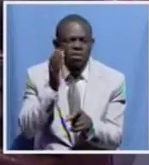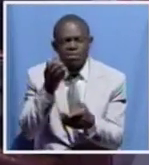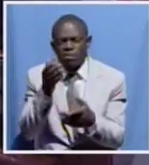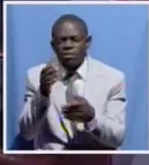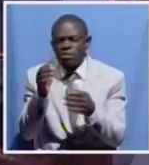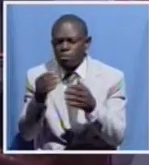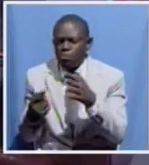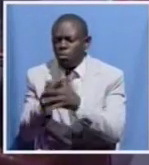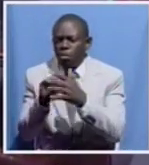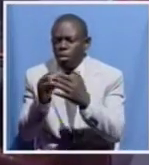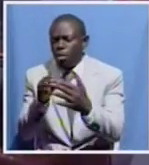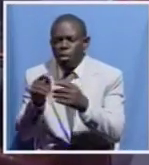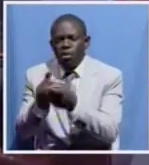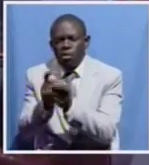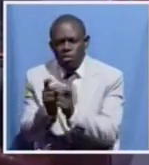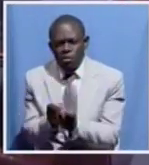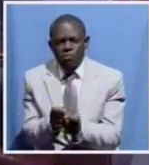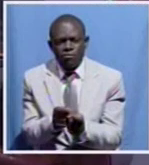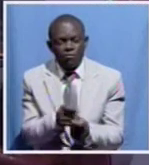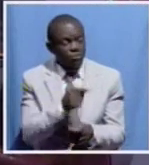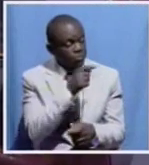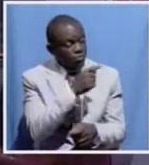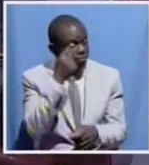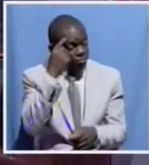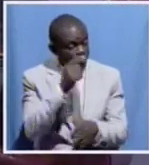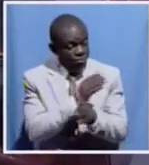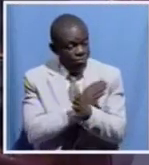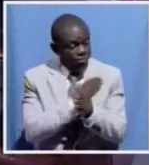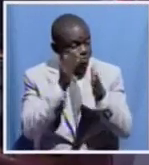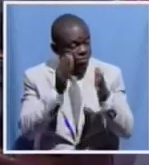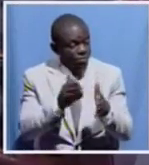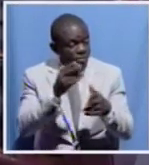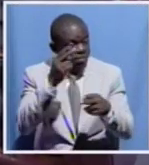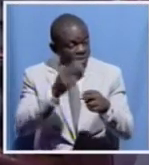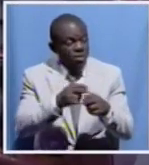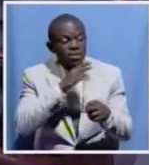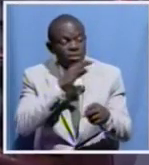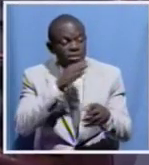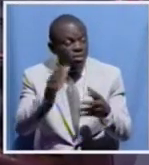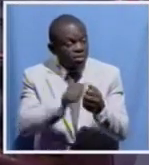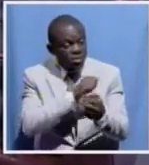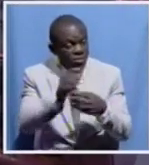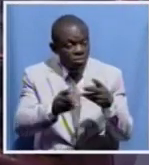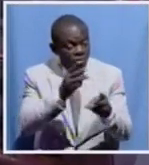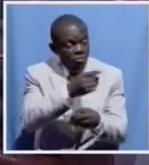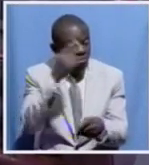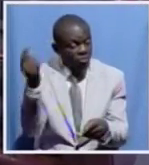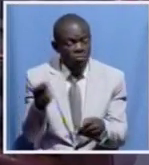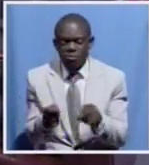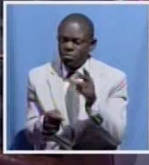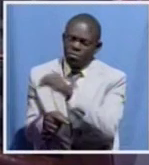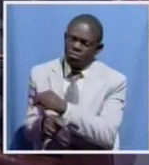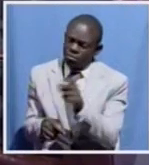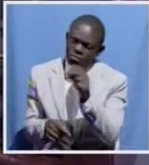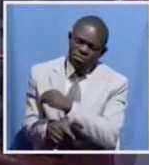frictions. But do you think Zambia's image has suffered? I don't think so. I absolutely do not think so. I mean, there are countries that